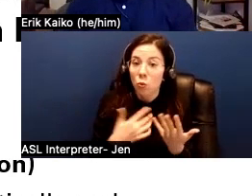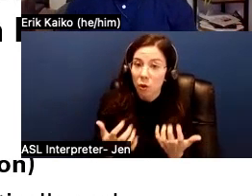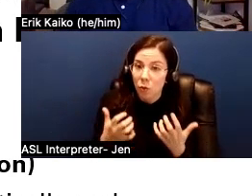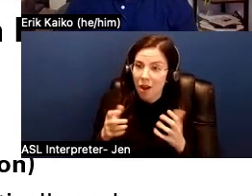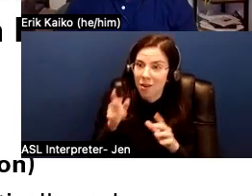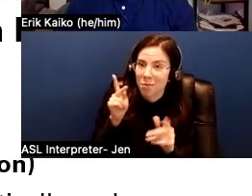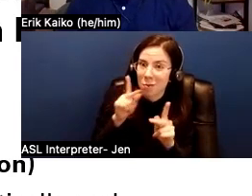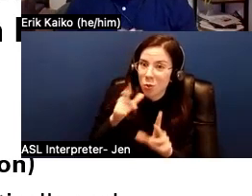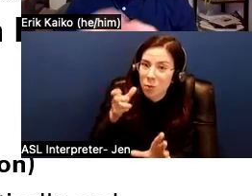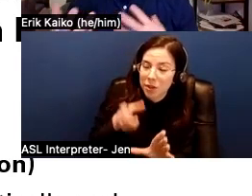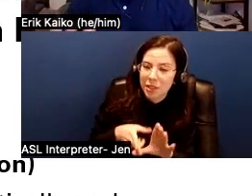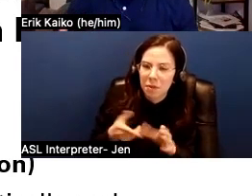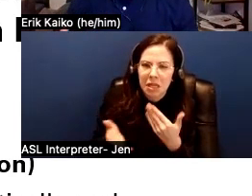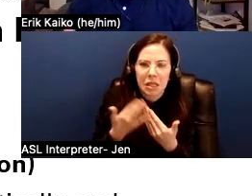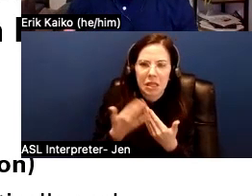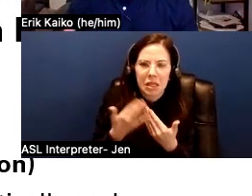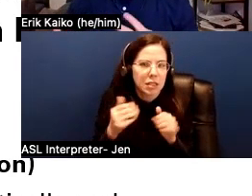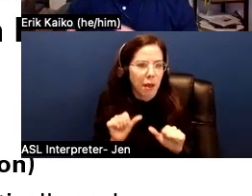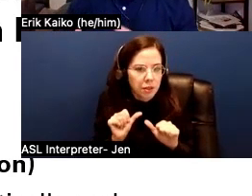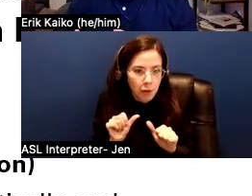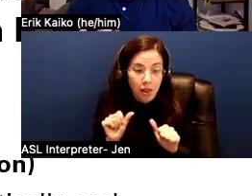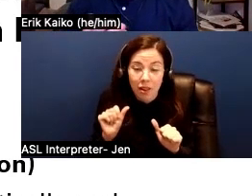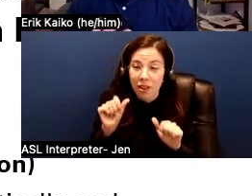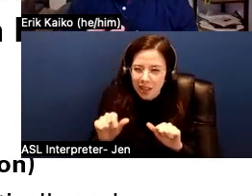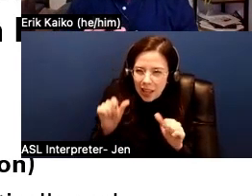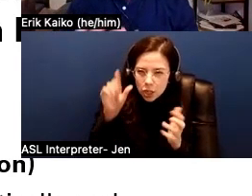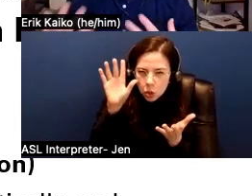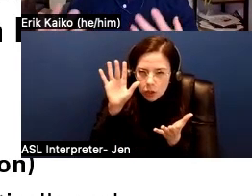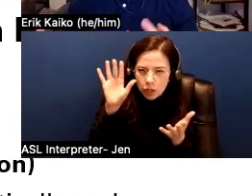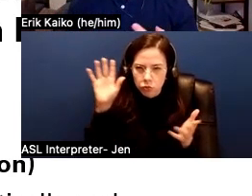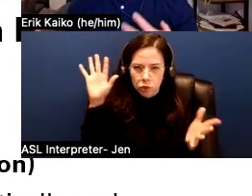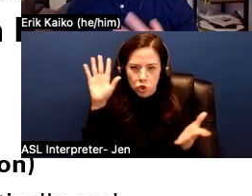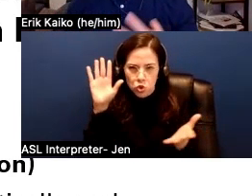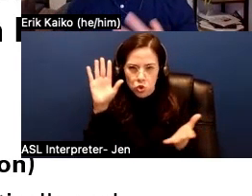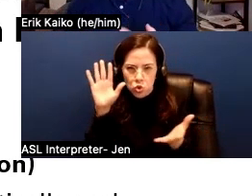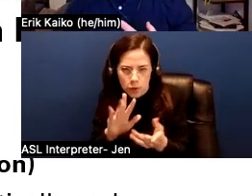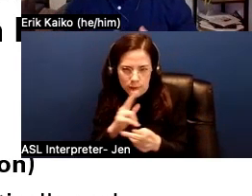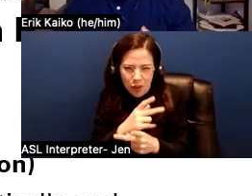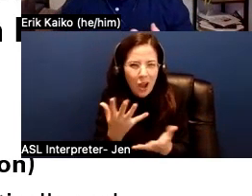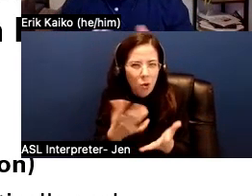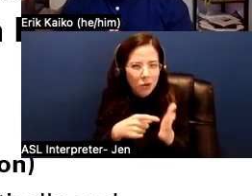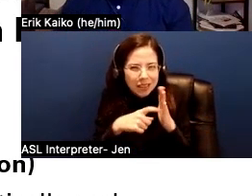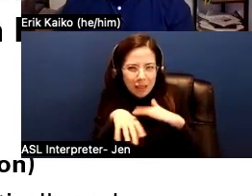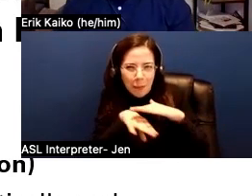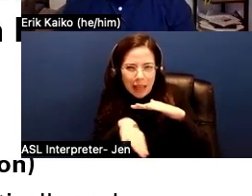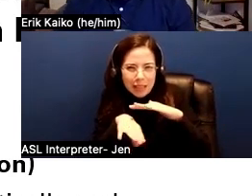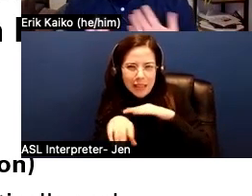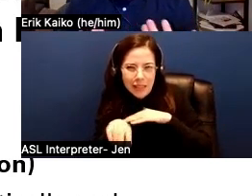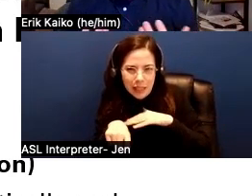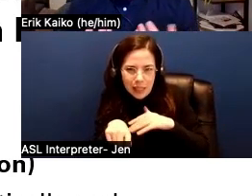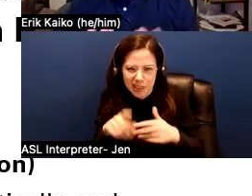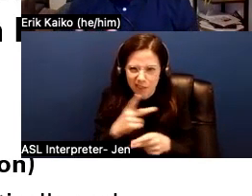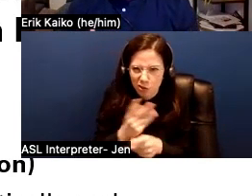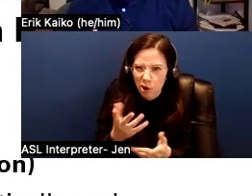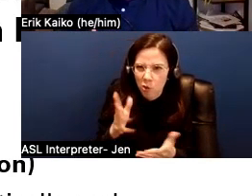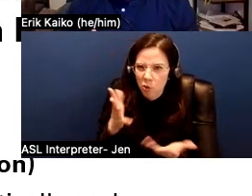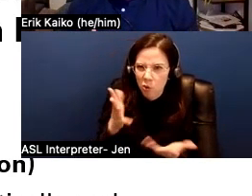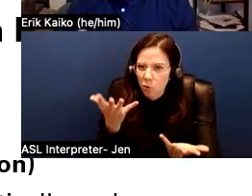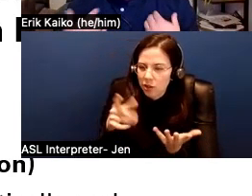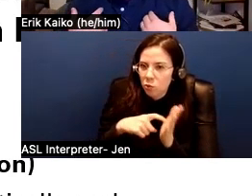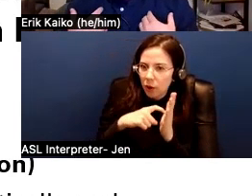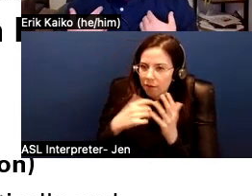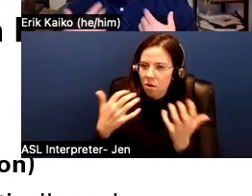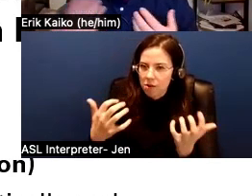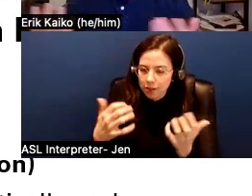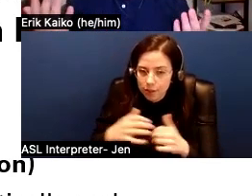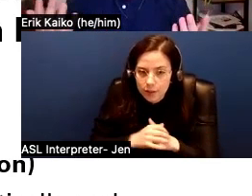them. Can you drill it down the essentials? Think about what you actually need from the user. And then something that's been useful for me too, when I